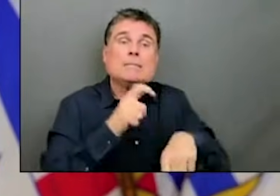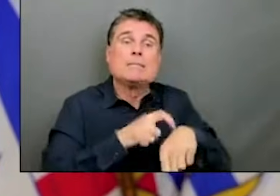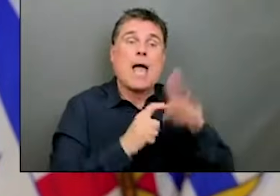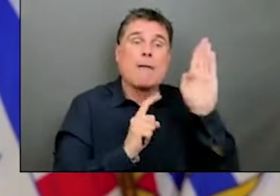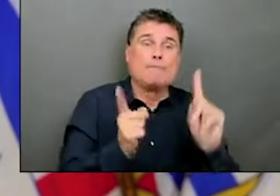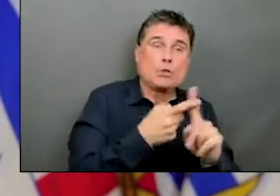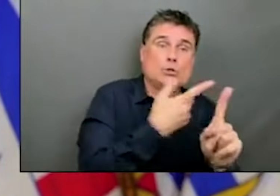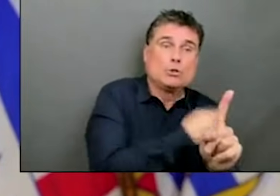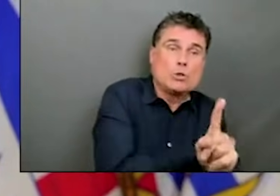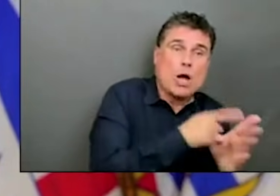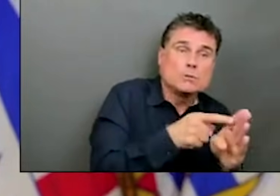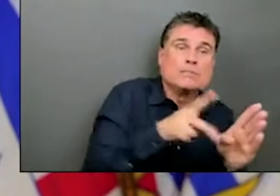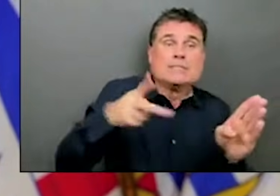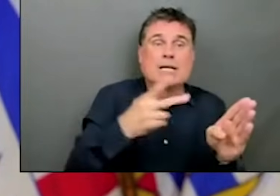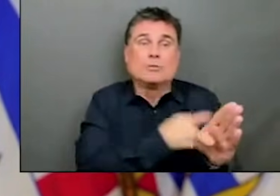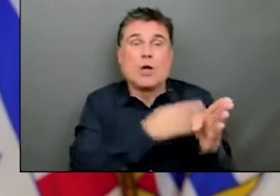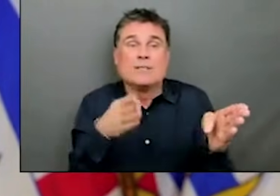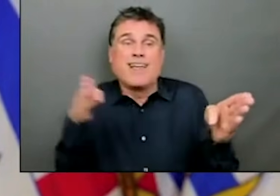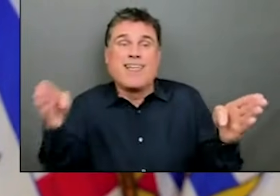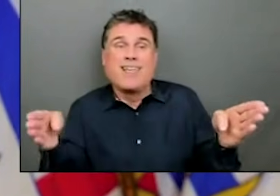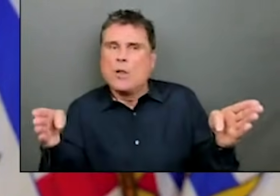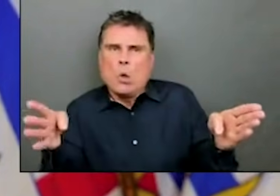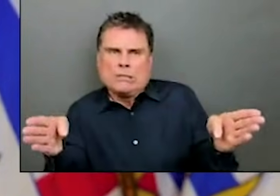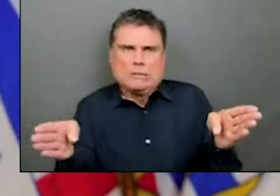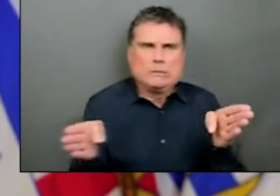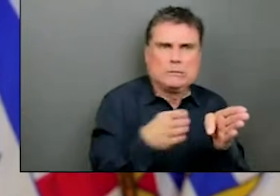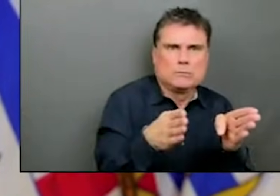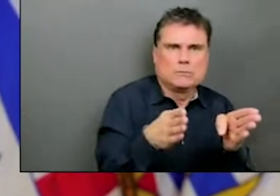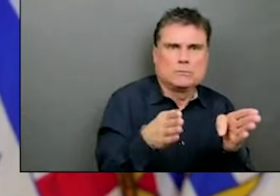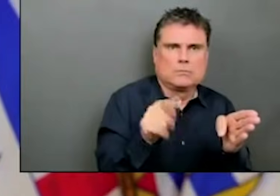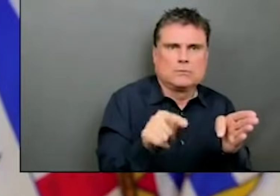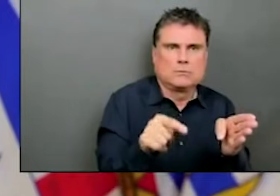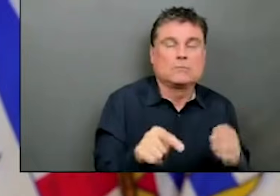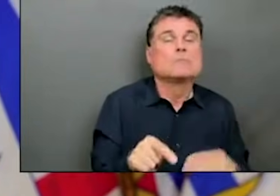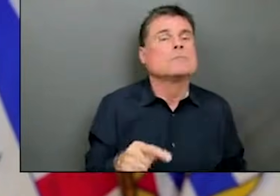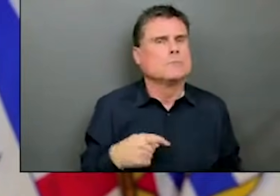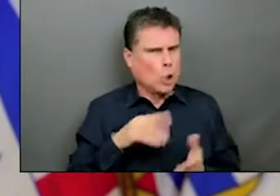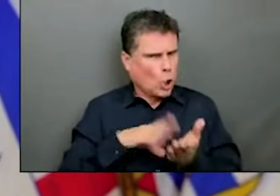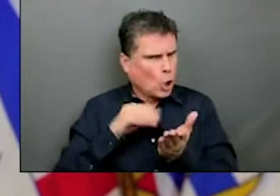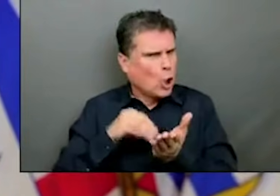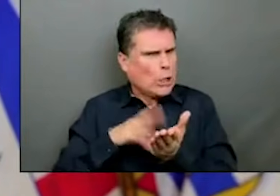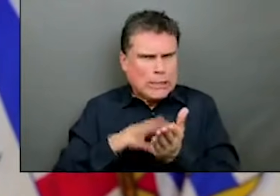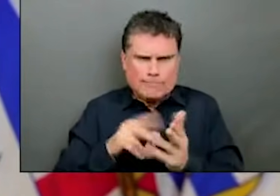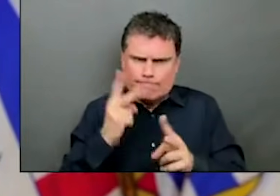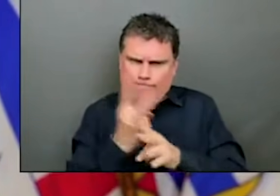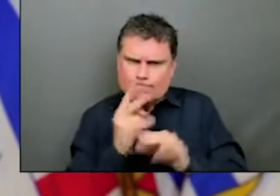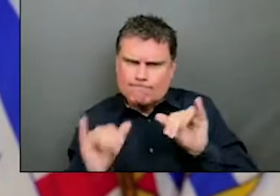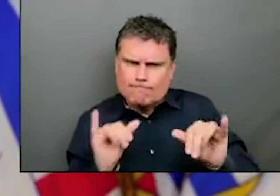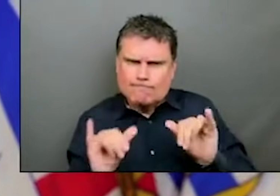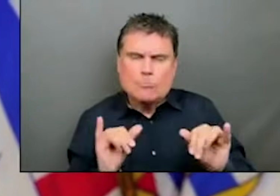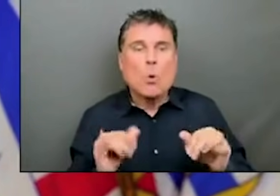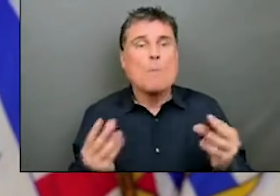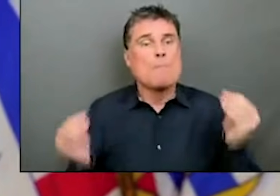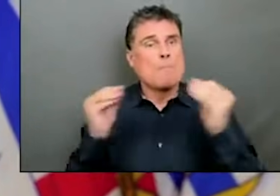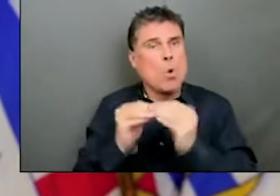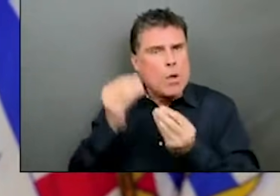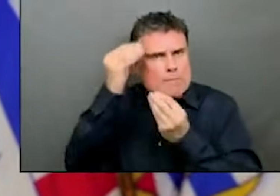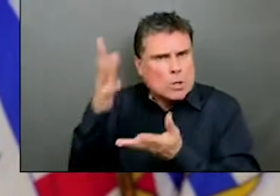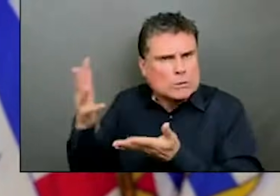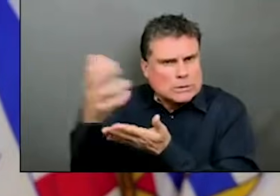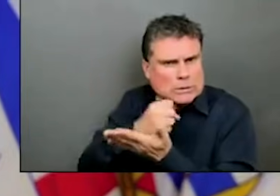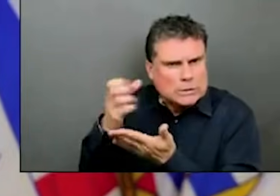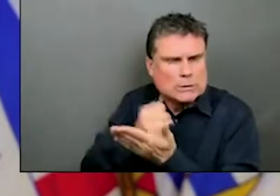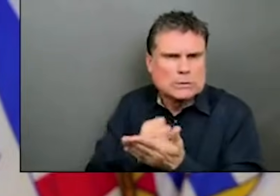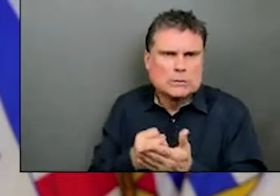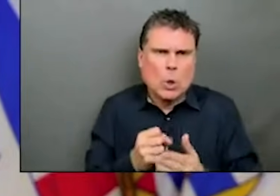So I think there's, the one thing we are learning is that we are learning more information about exactly who